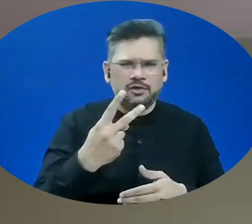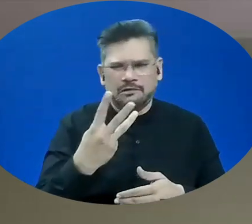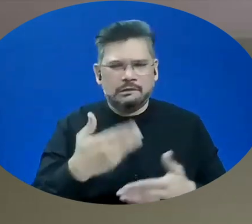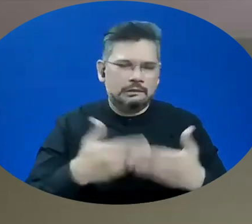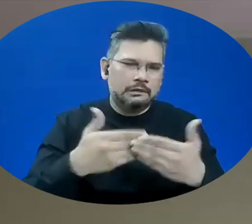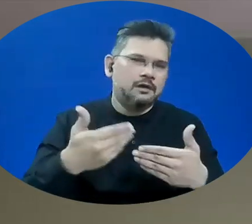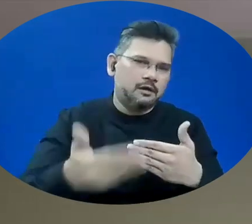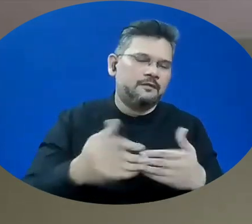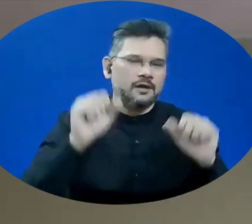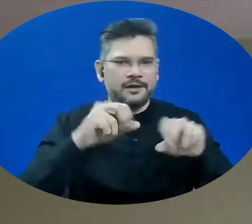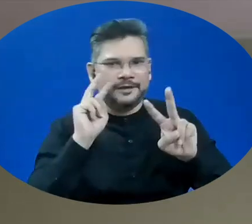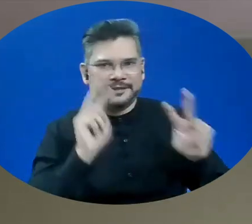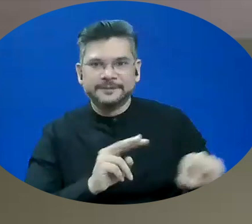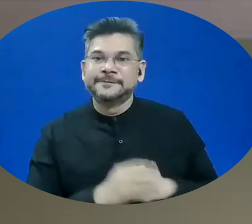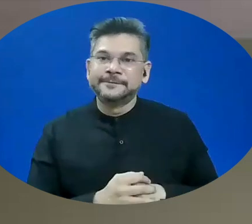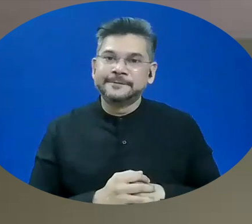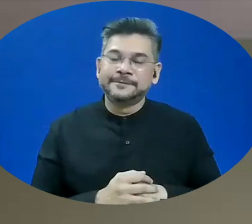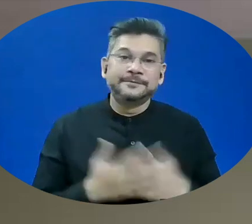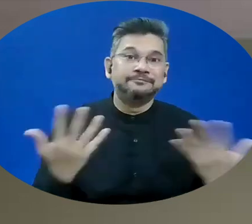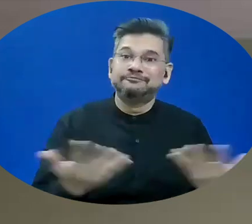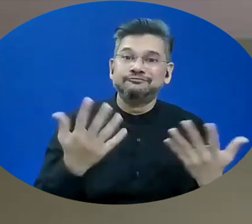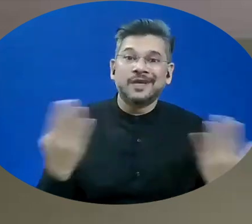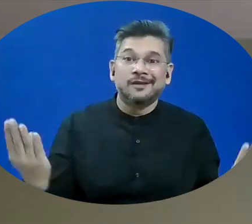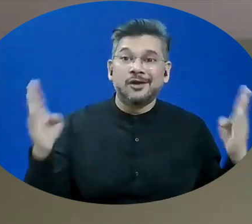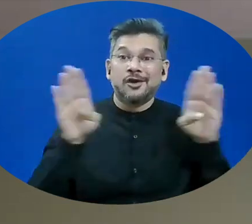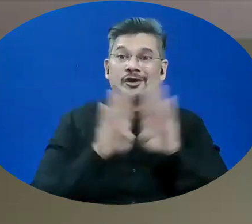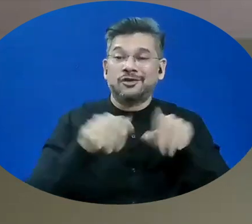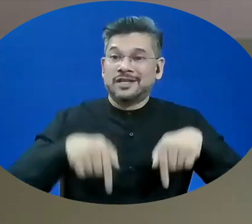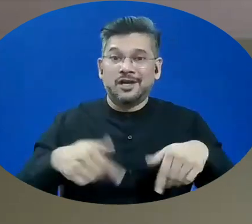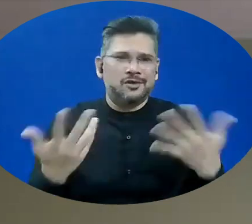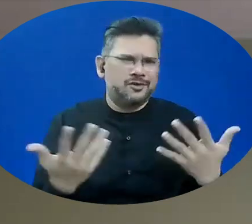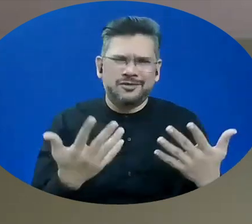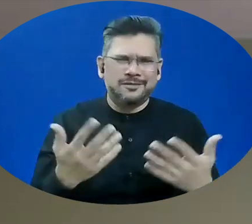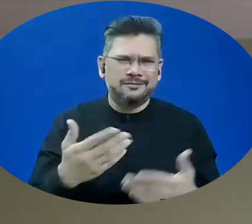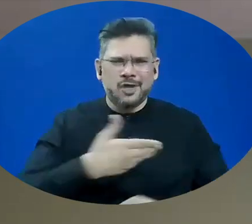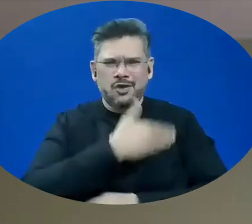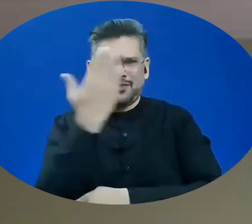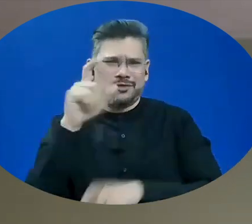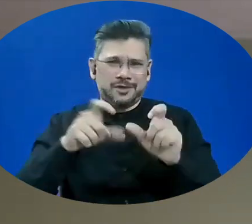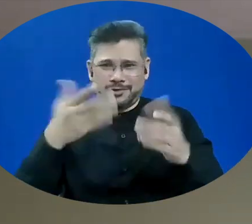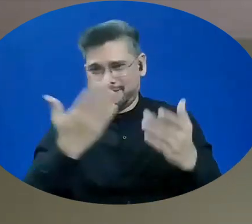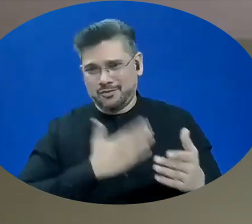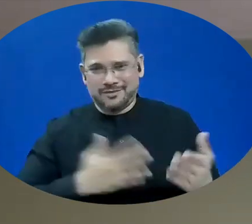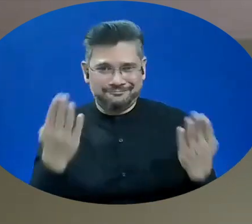our wonderful, amazing hosts, Helen or Sharifa, you can share our closing.